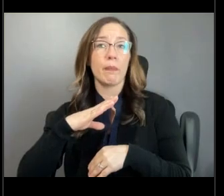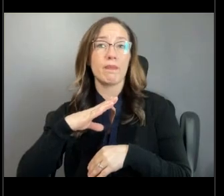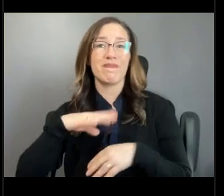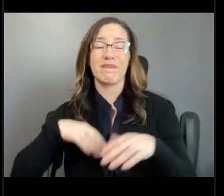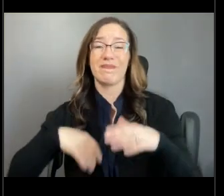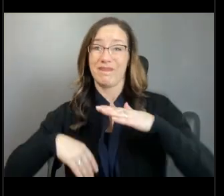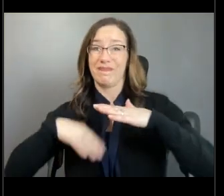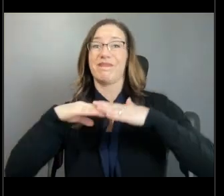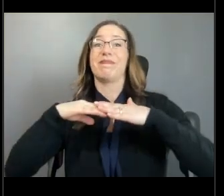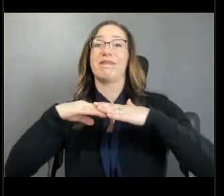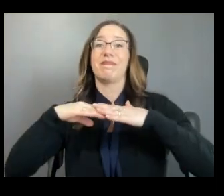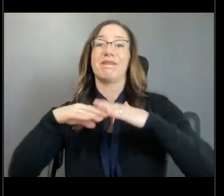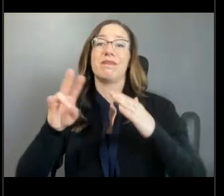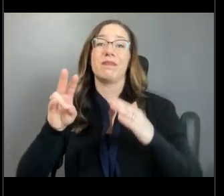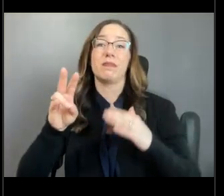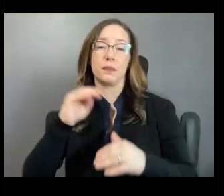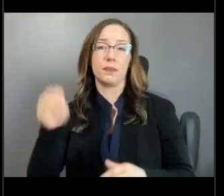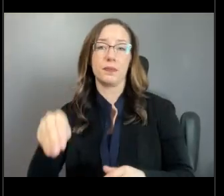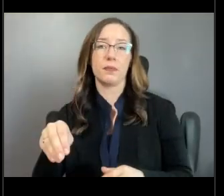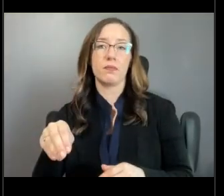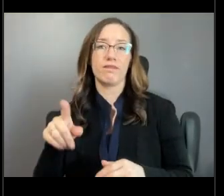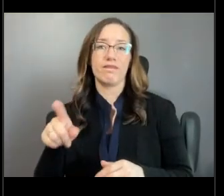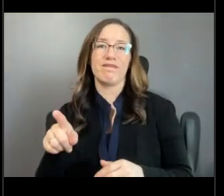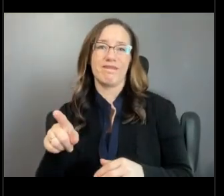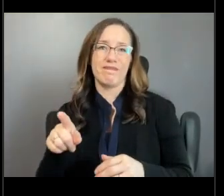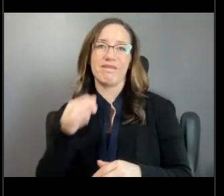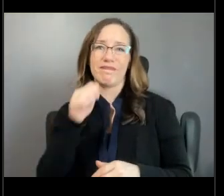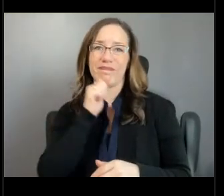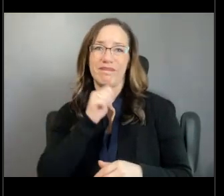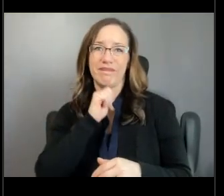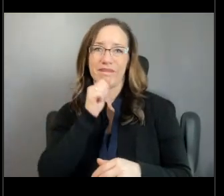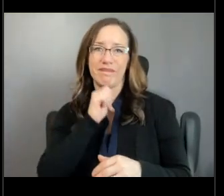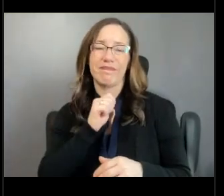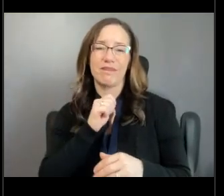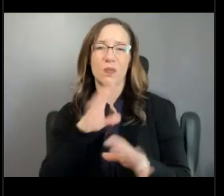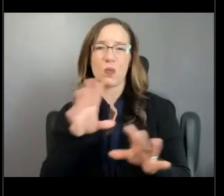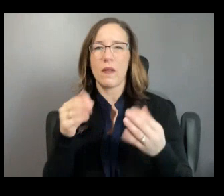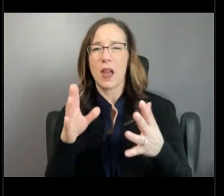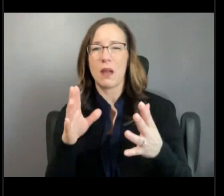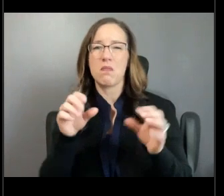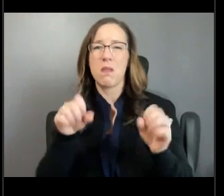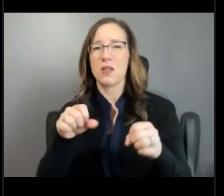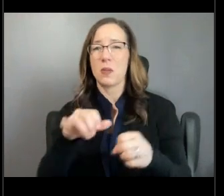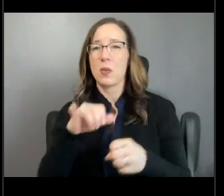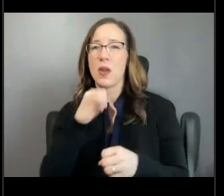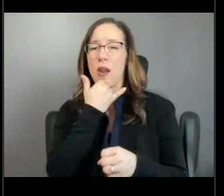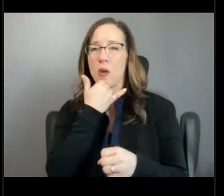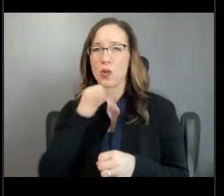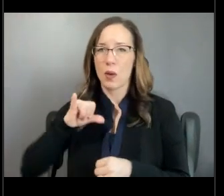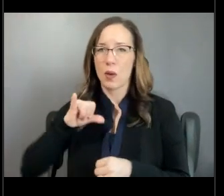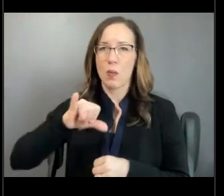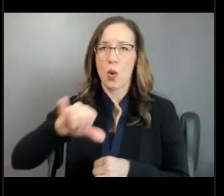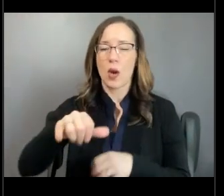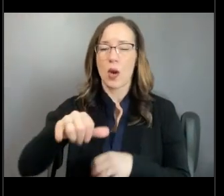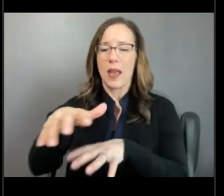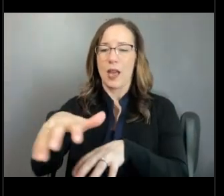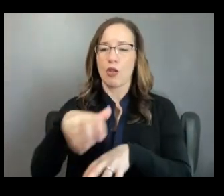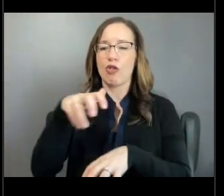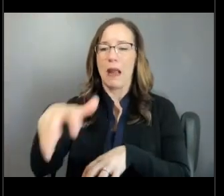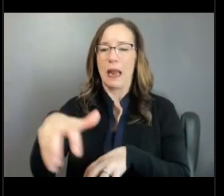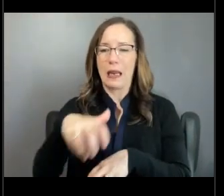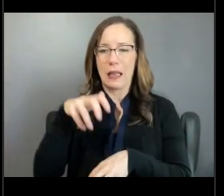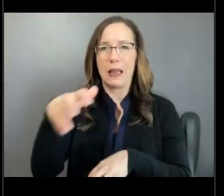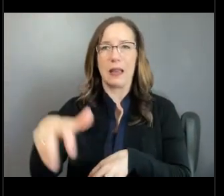exceed 7% as a tolerance to provide a margin of error during grading